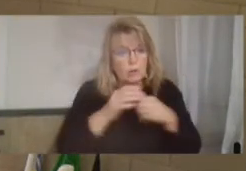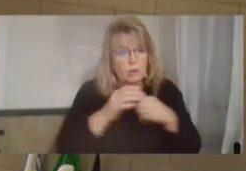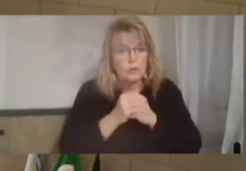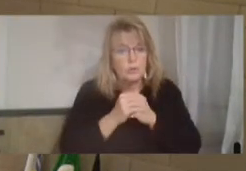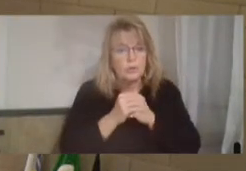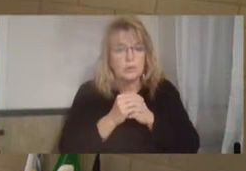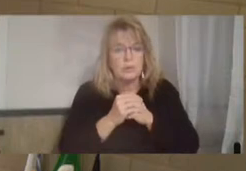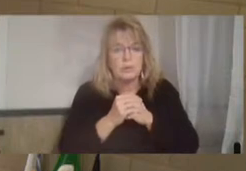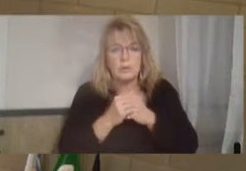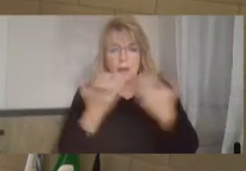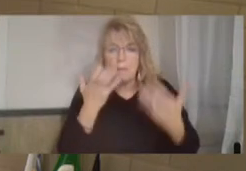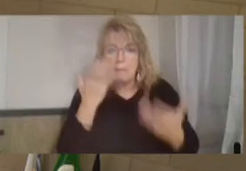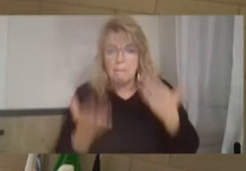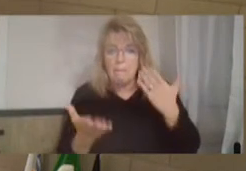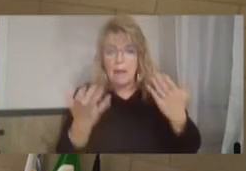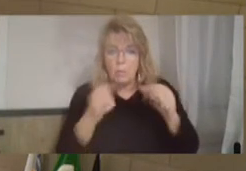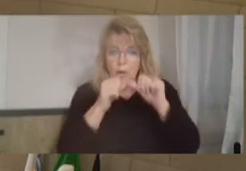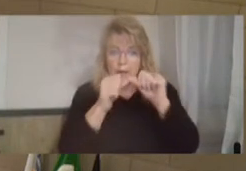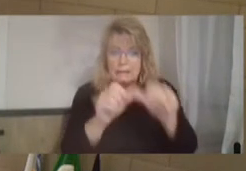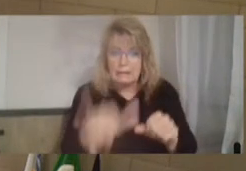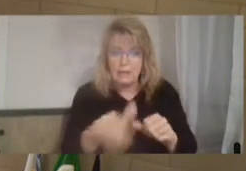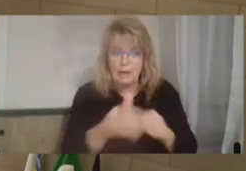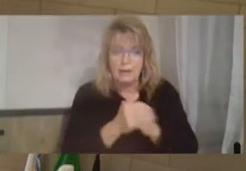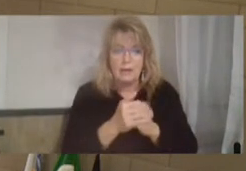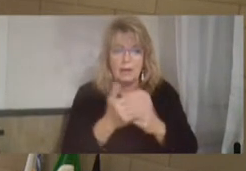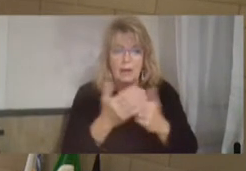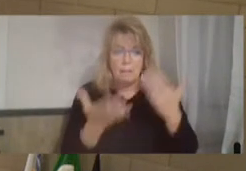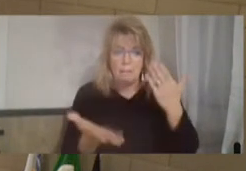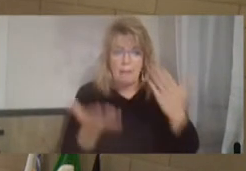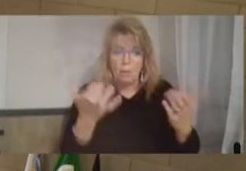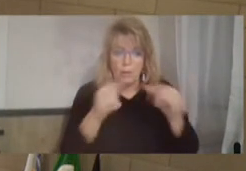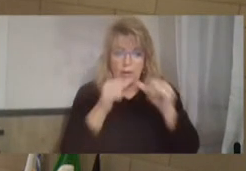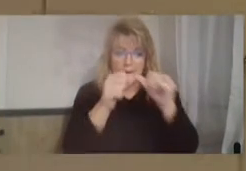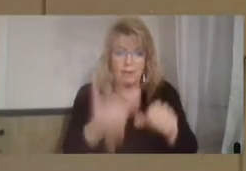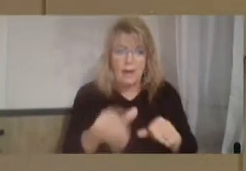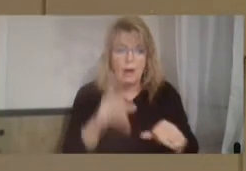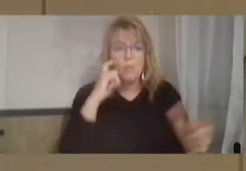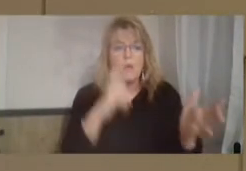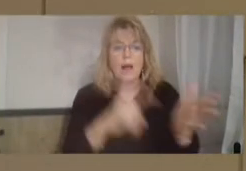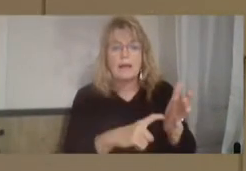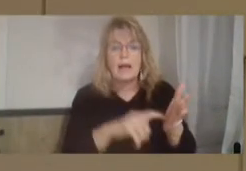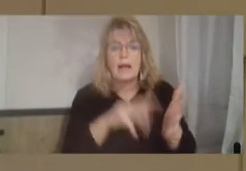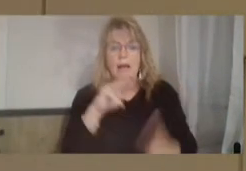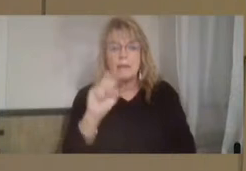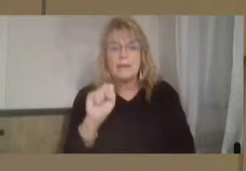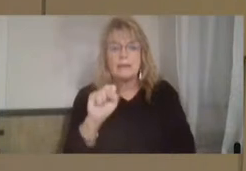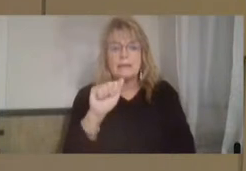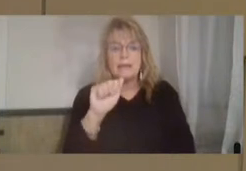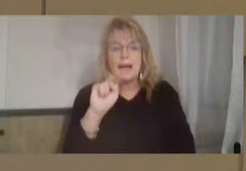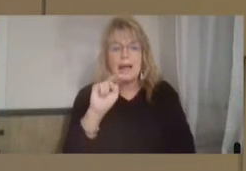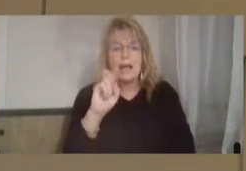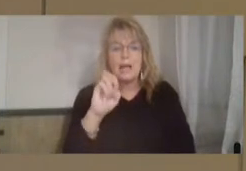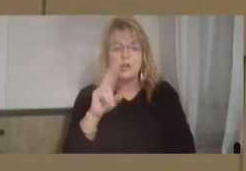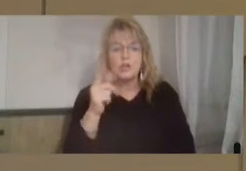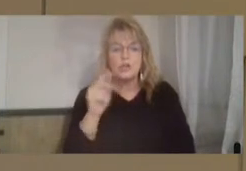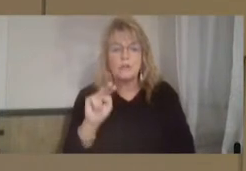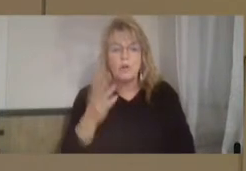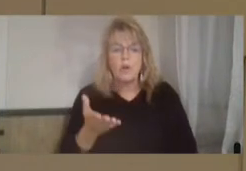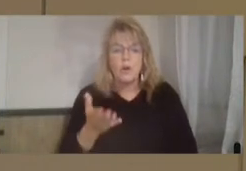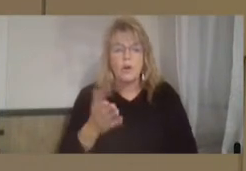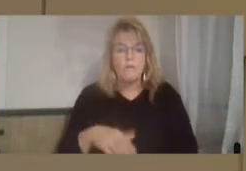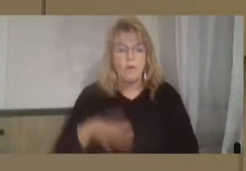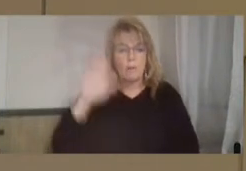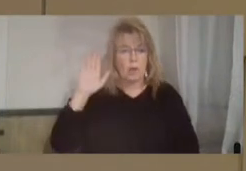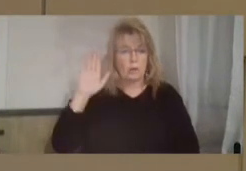to continue all in favor? That. You might want to continue it. I'm sorry. I'm going to recognize Ms. Anderson for a motion. Thank you, Colin. All